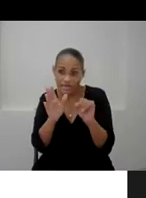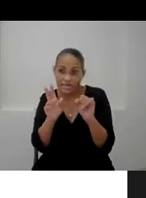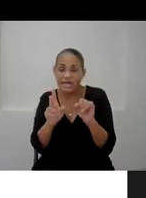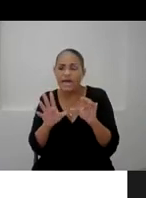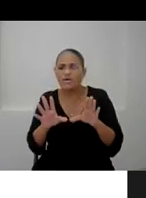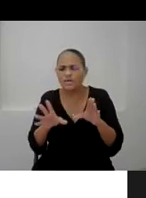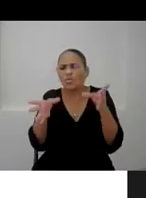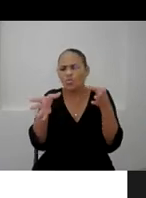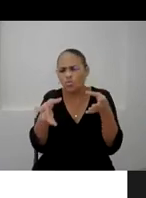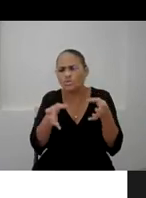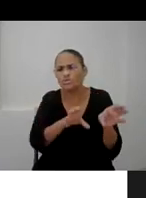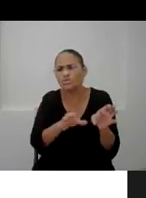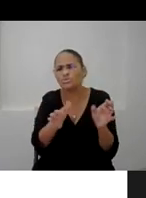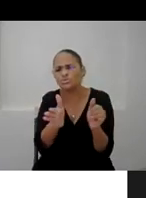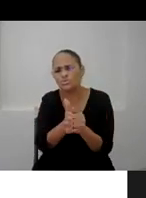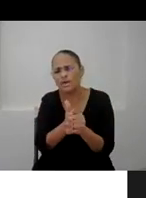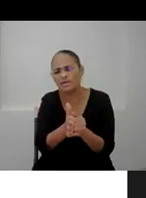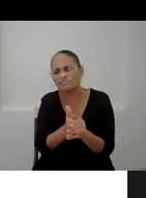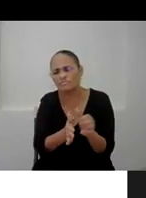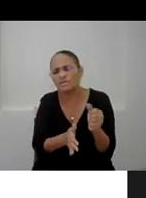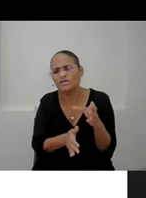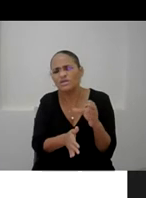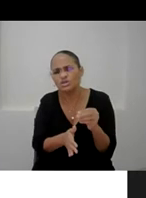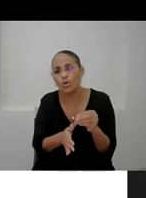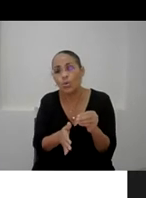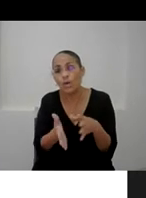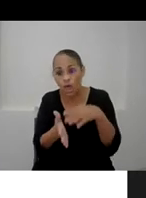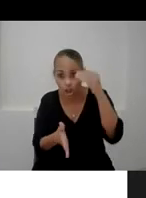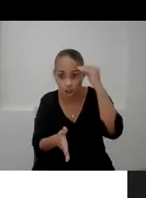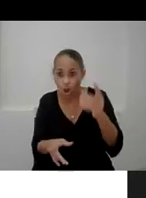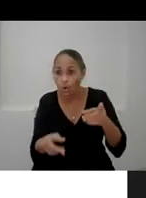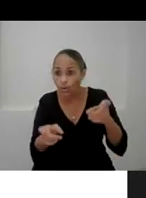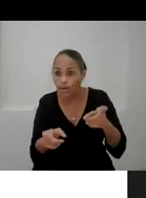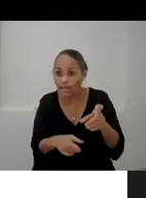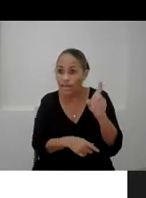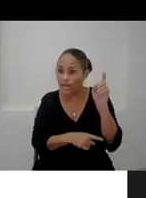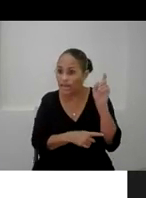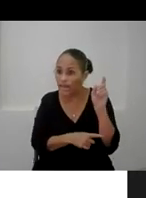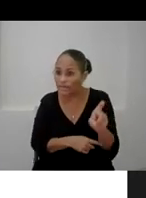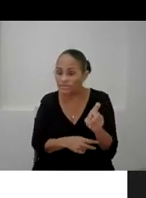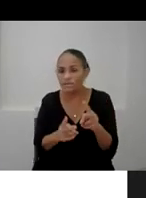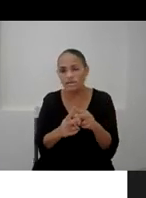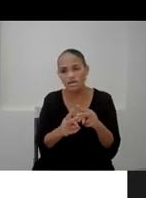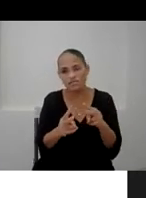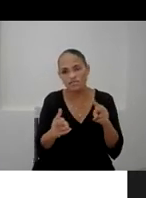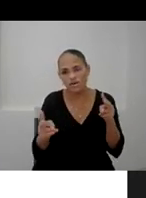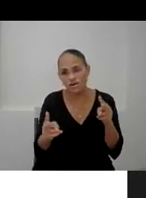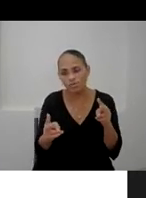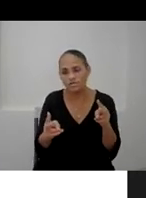what they were doing. And we learned very quickly that there had to be a very,